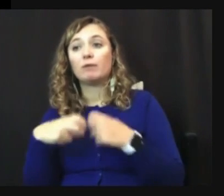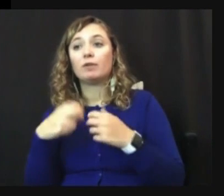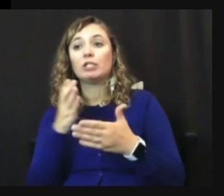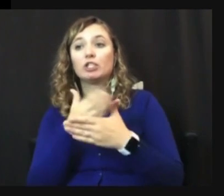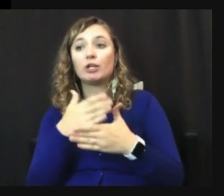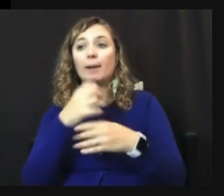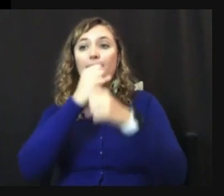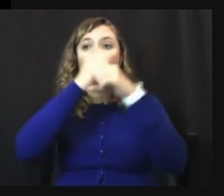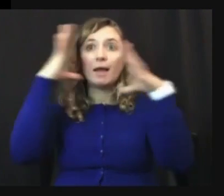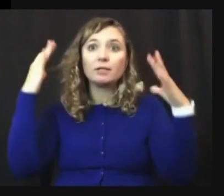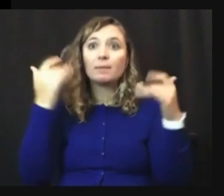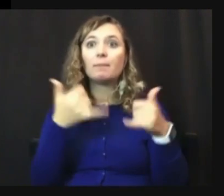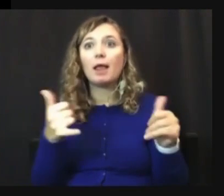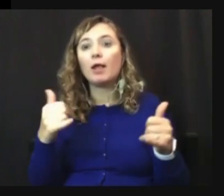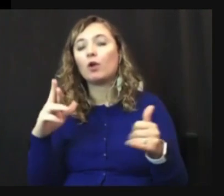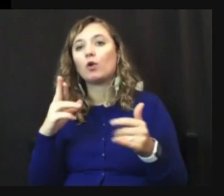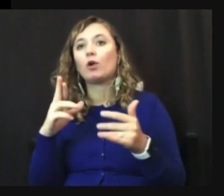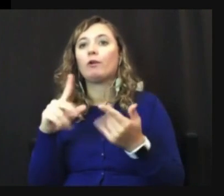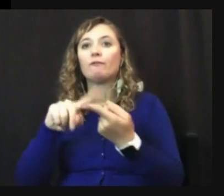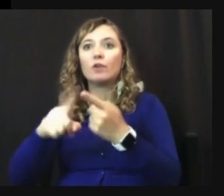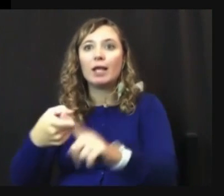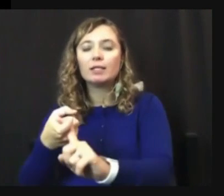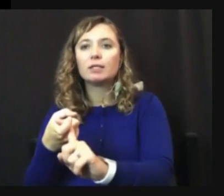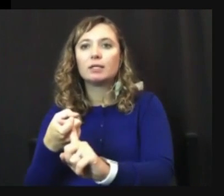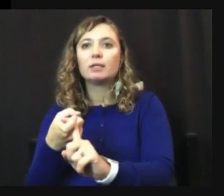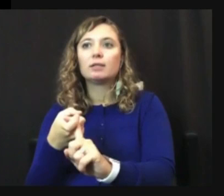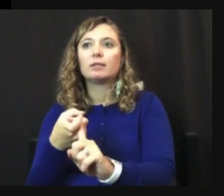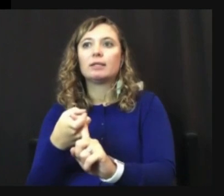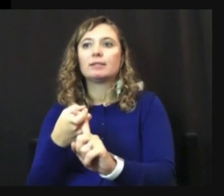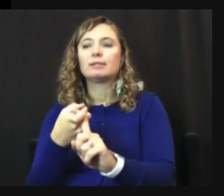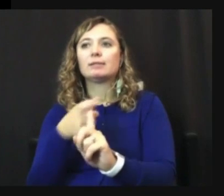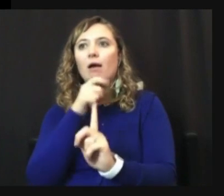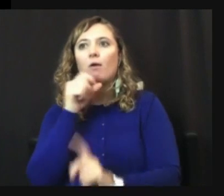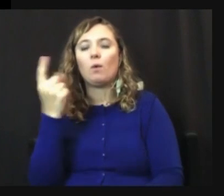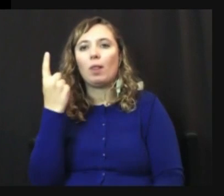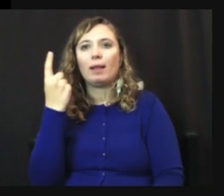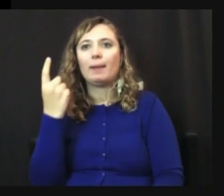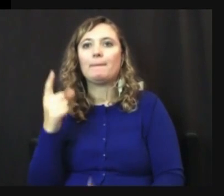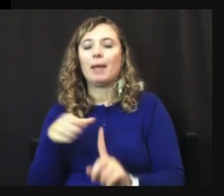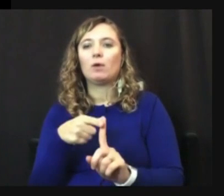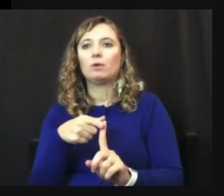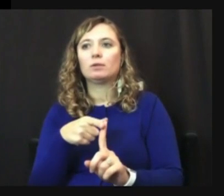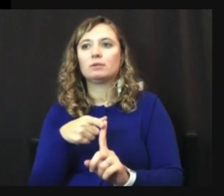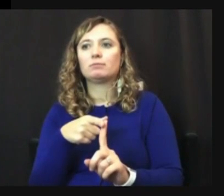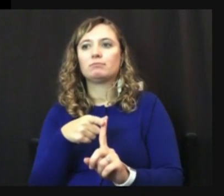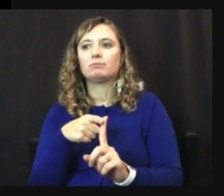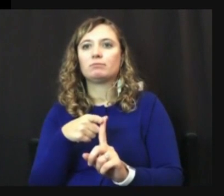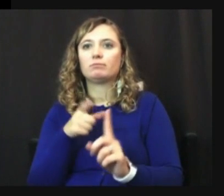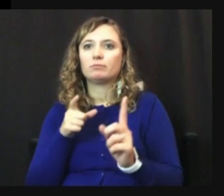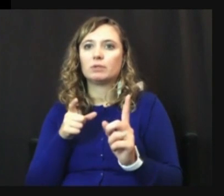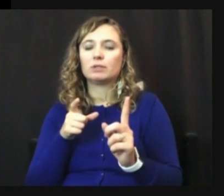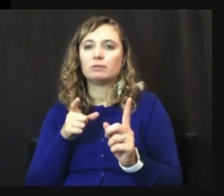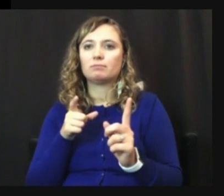that we're having a hard time making friends, it's that they don't want to be friends with us. And we need to recognize this